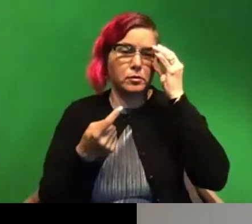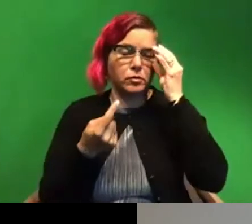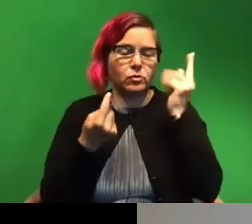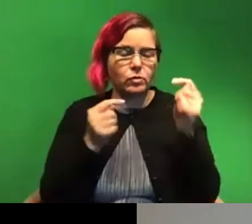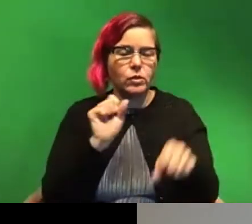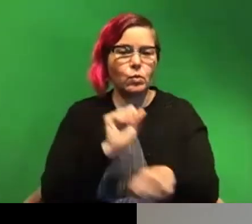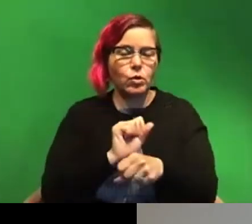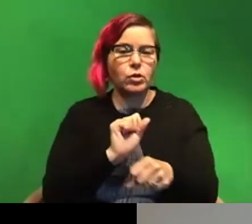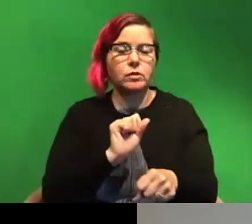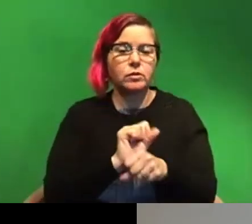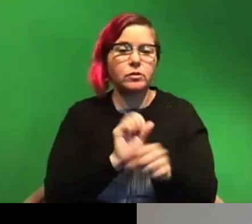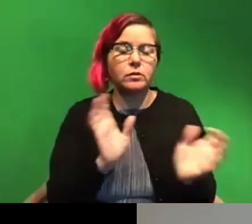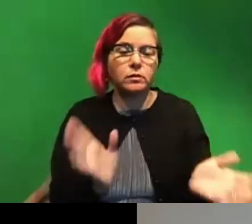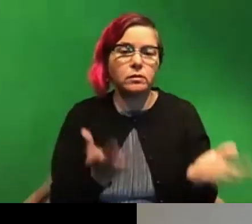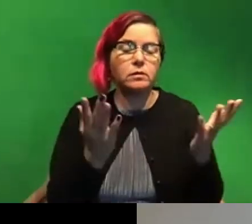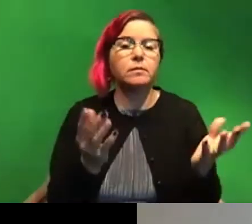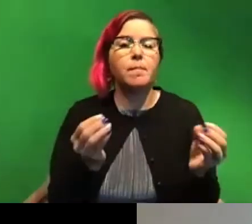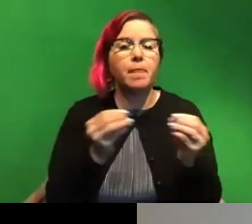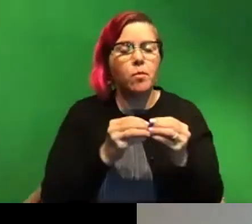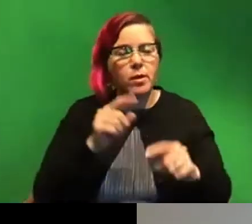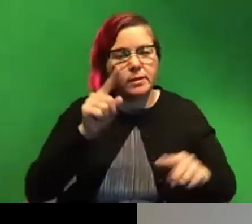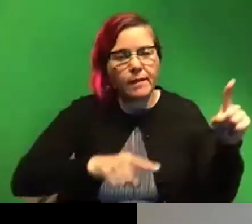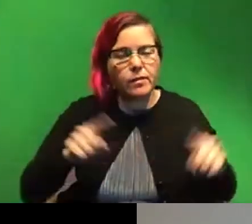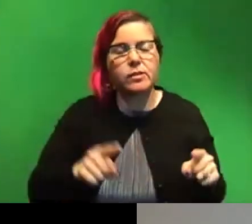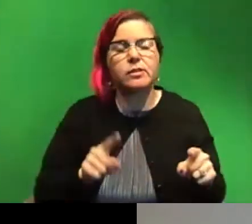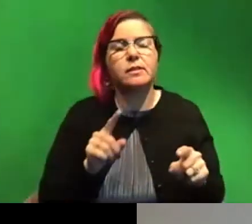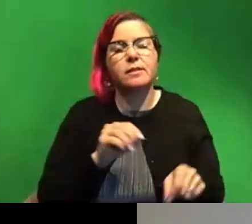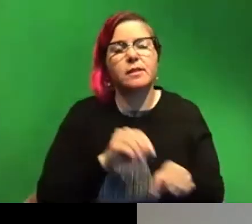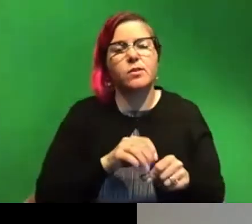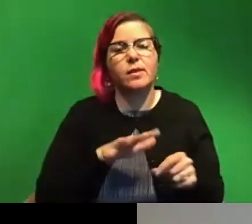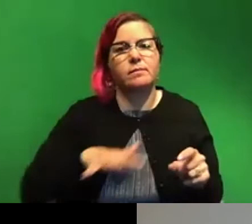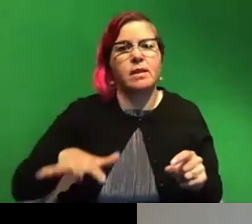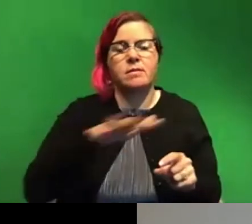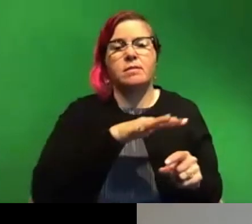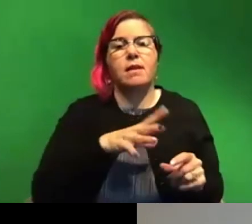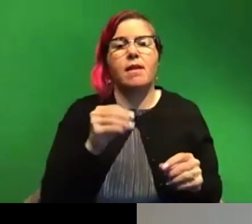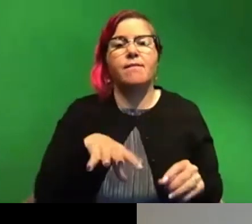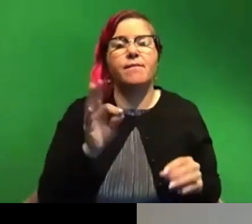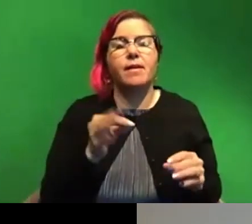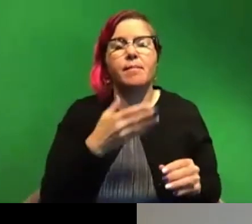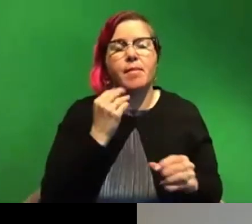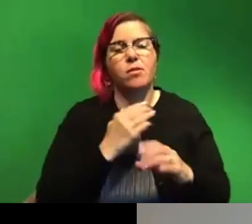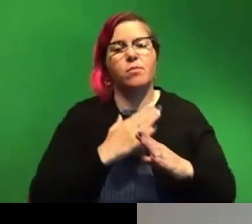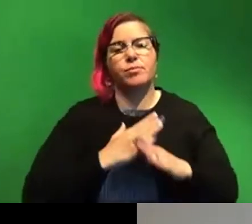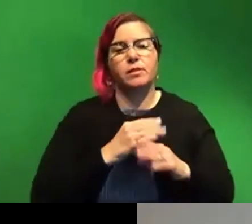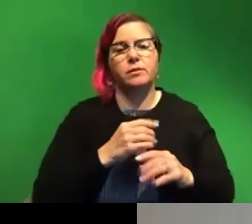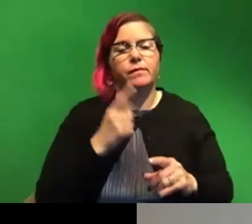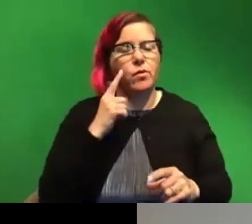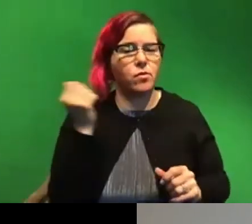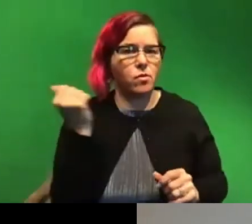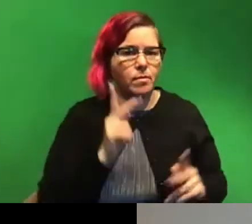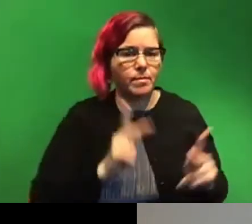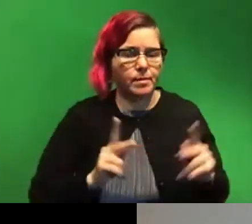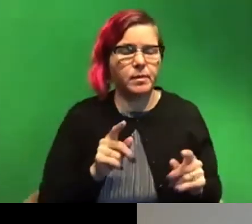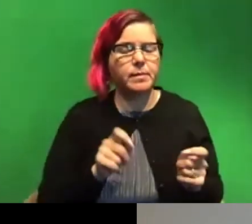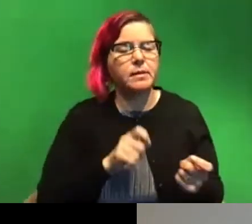to get more diversity into the space and also find better protections for people, all people as users, but